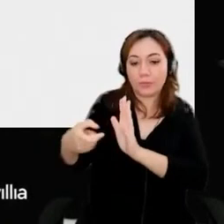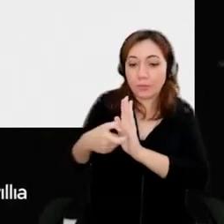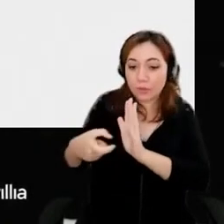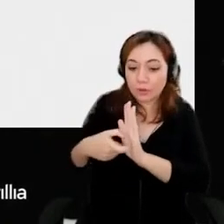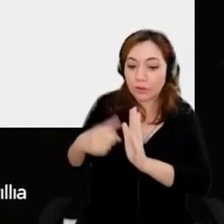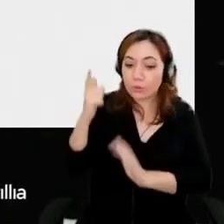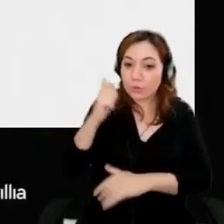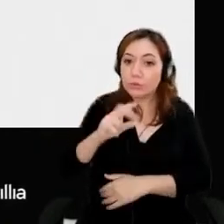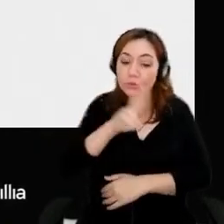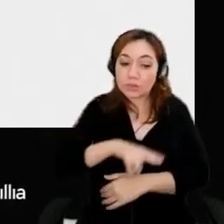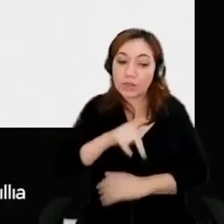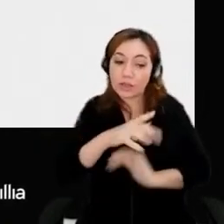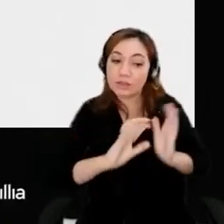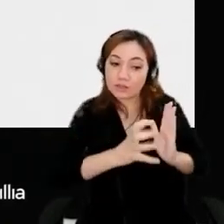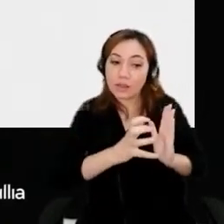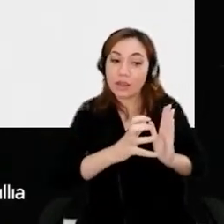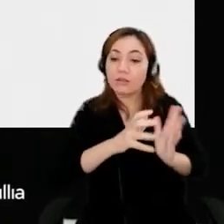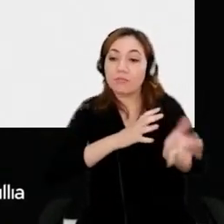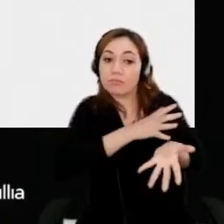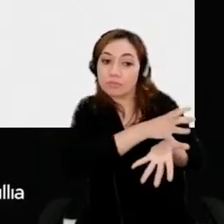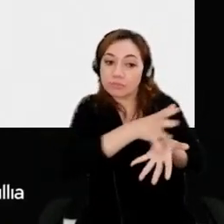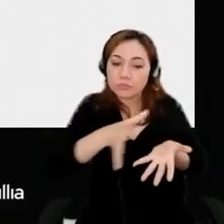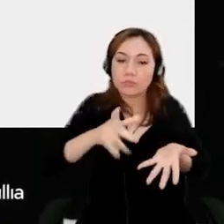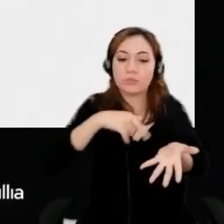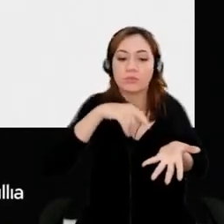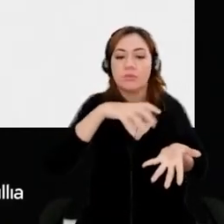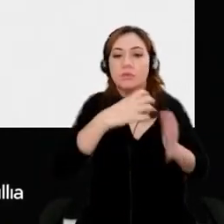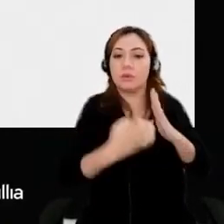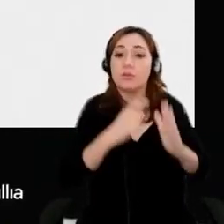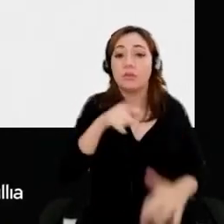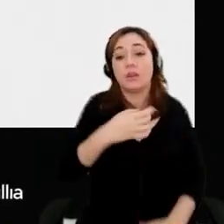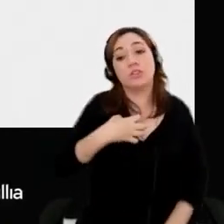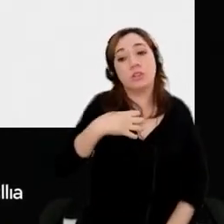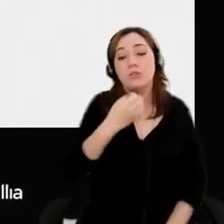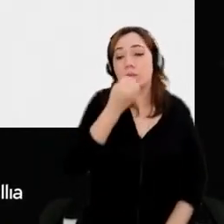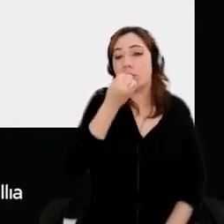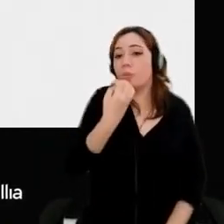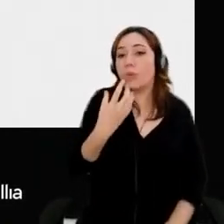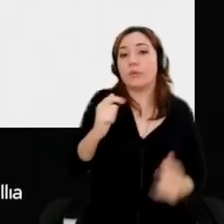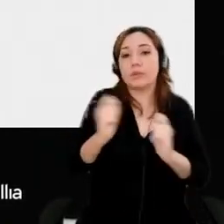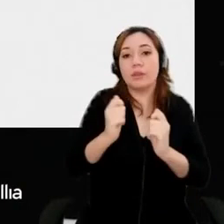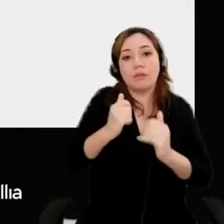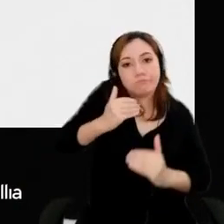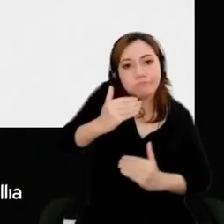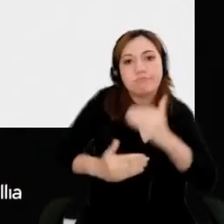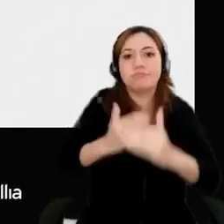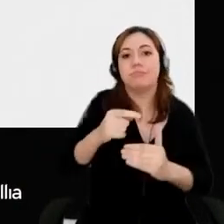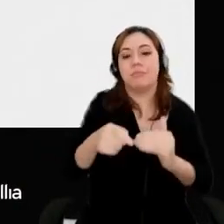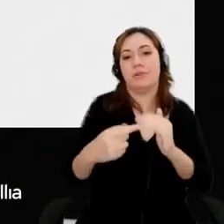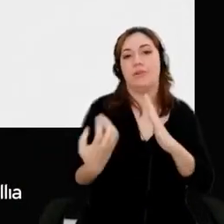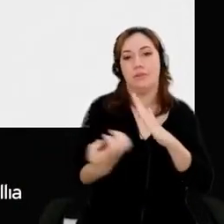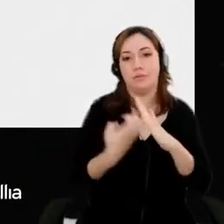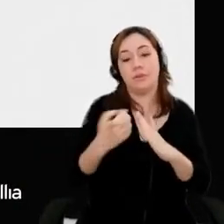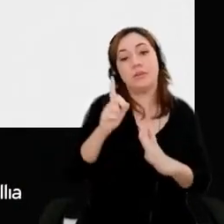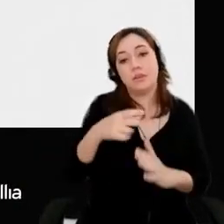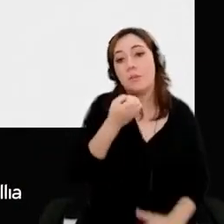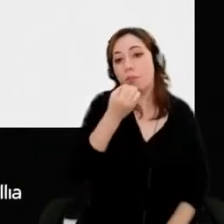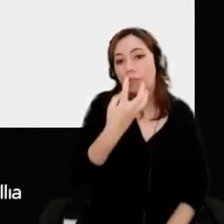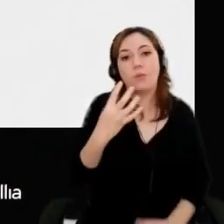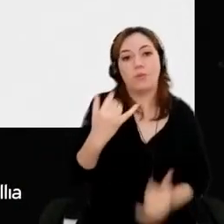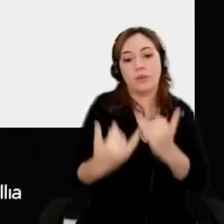good way to move forward, especially in a big corporation. So it's a good example that I remind of. And not to extend myself too